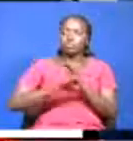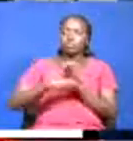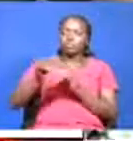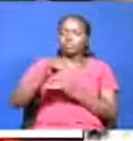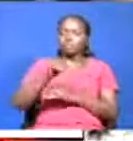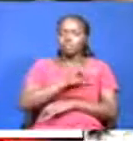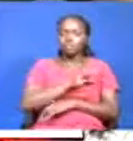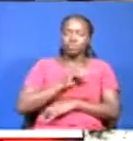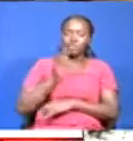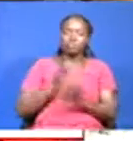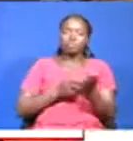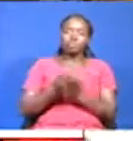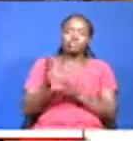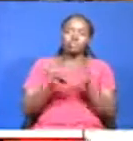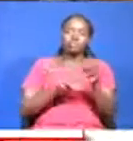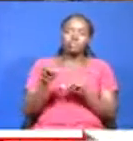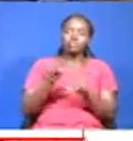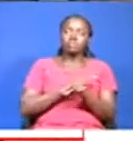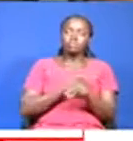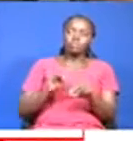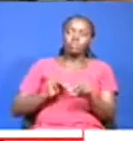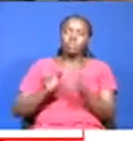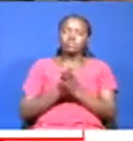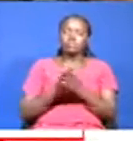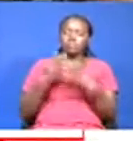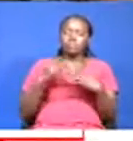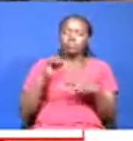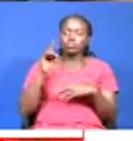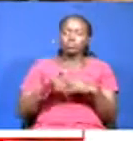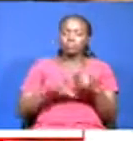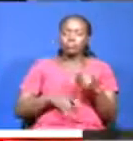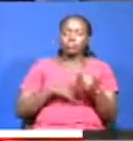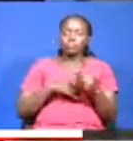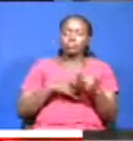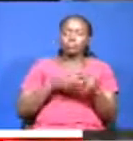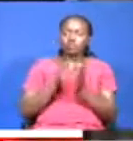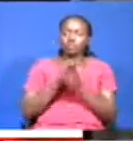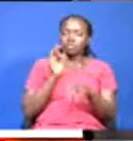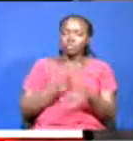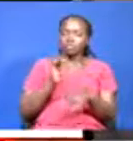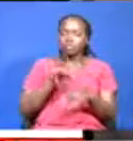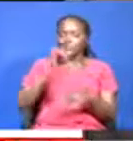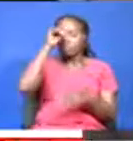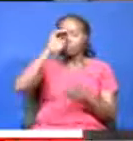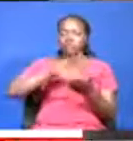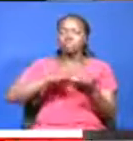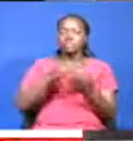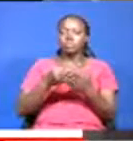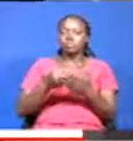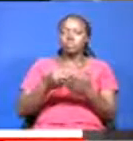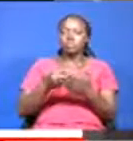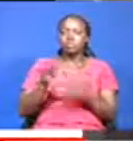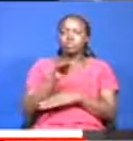transparency in the management of the board, adding that the people must feel the effect of government funds. Tutaomba tuweze kuwa